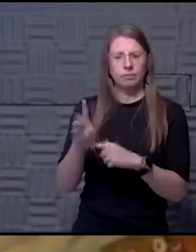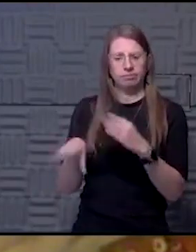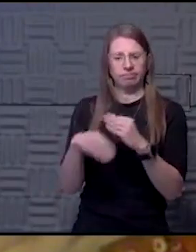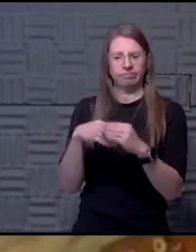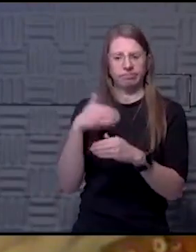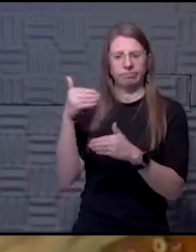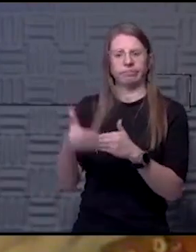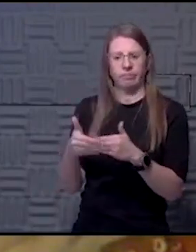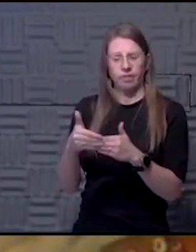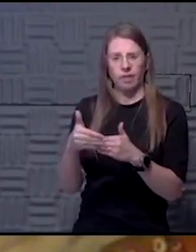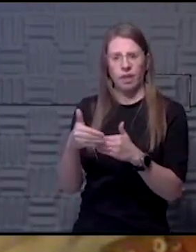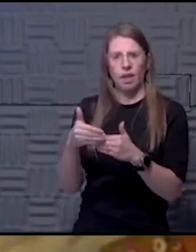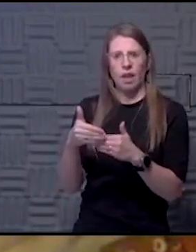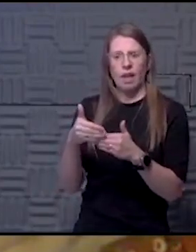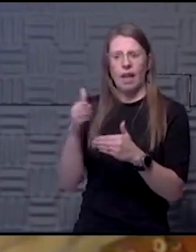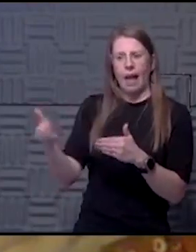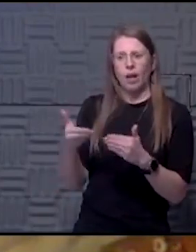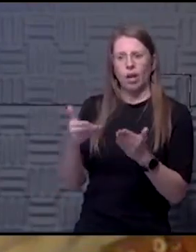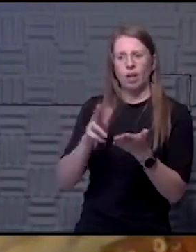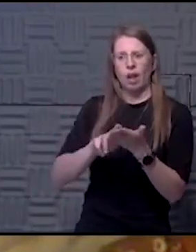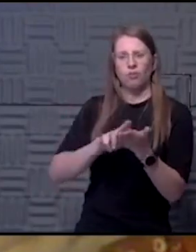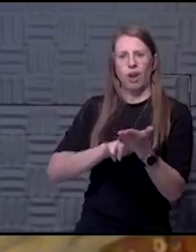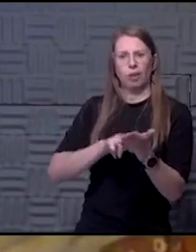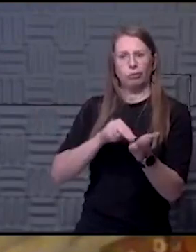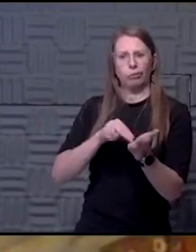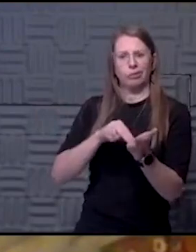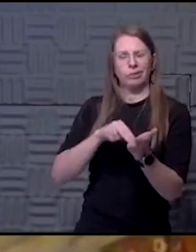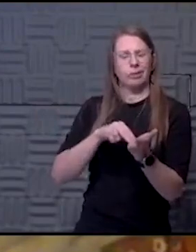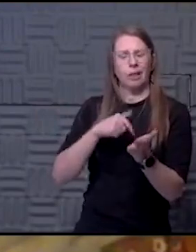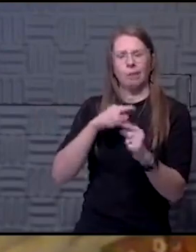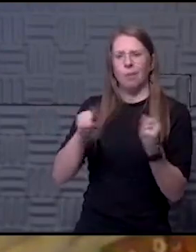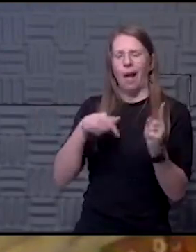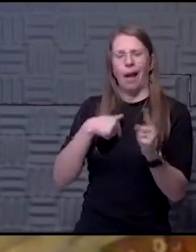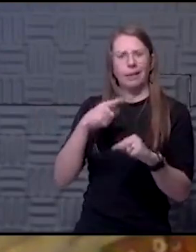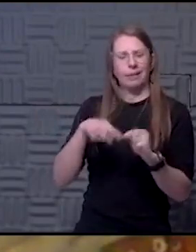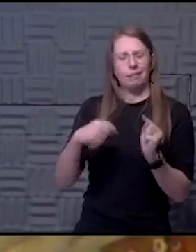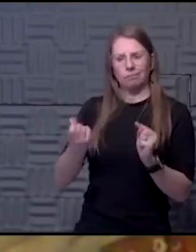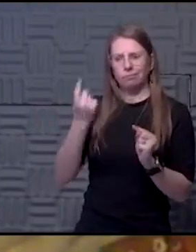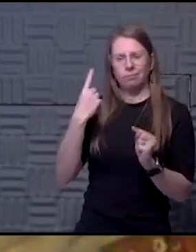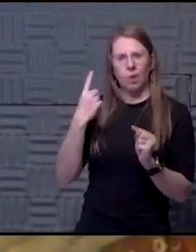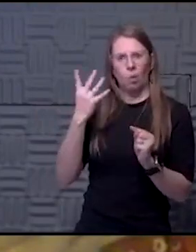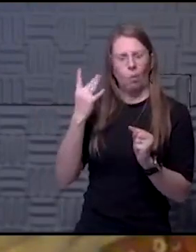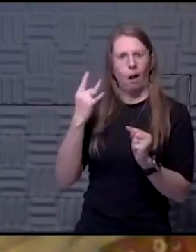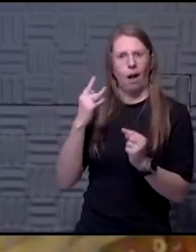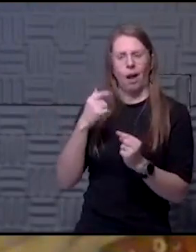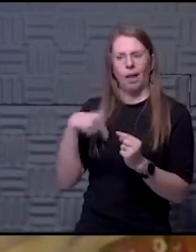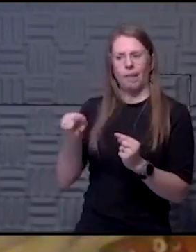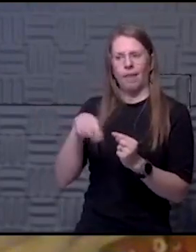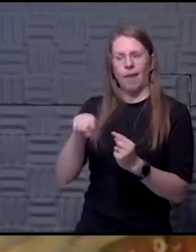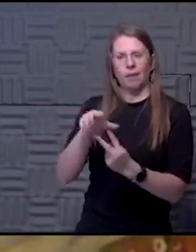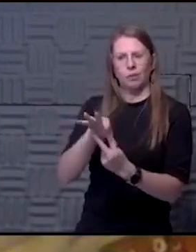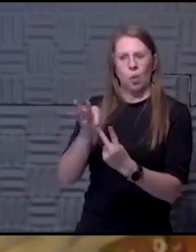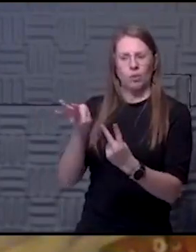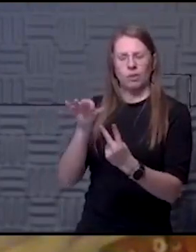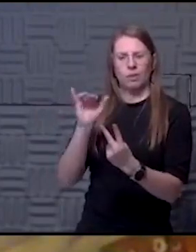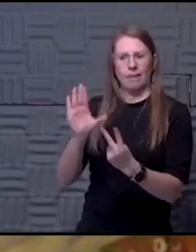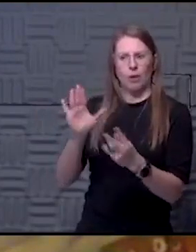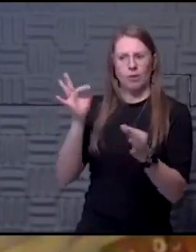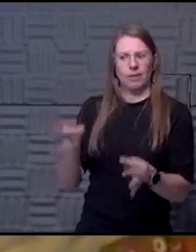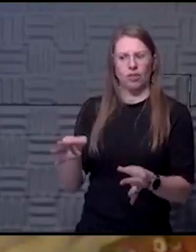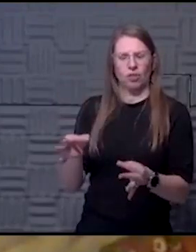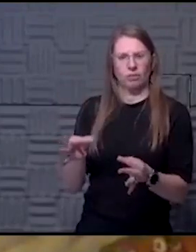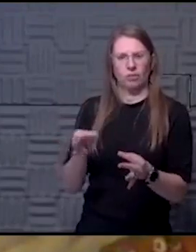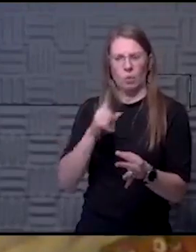in contract nurses, but I, for the life of me, cannot understand why they've chosen to make the decisions they've made, and even going